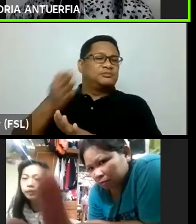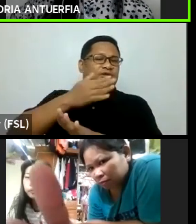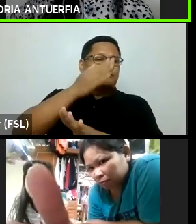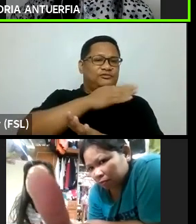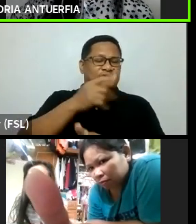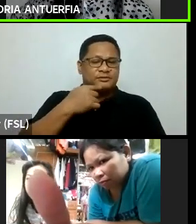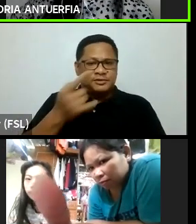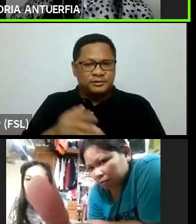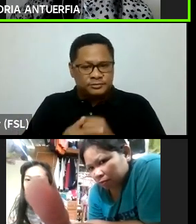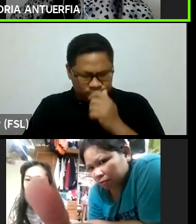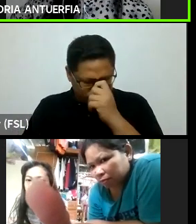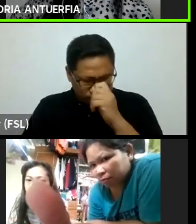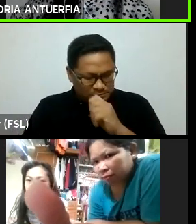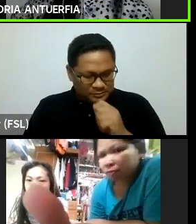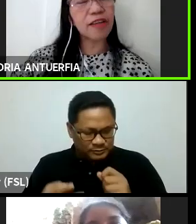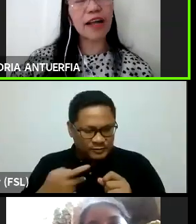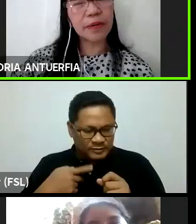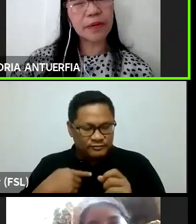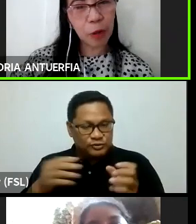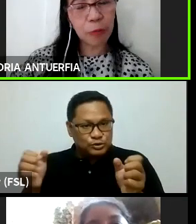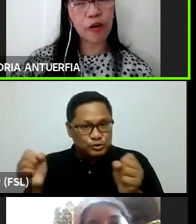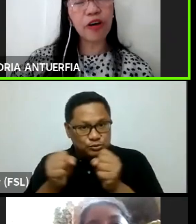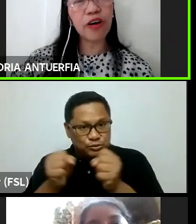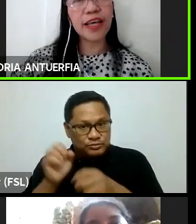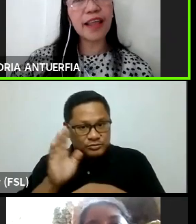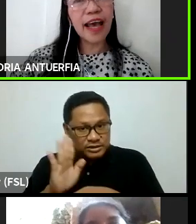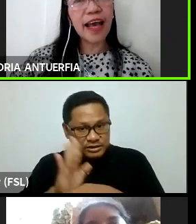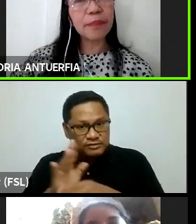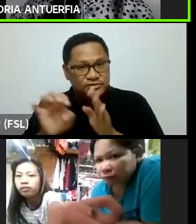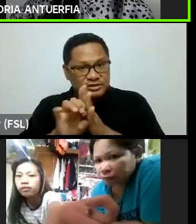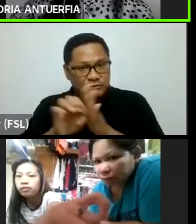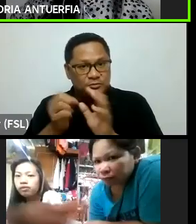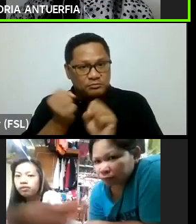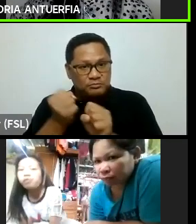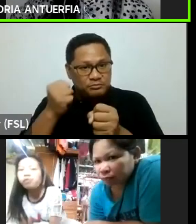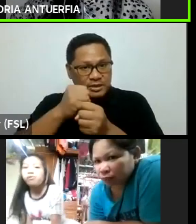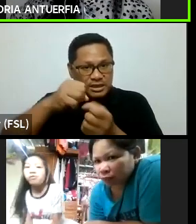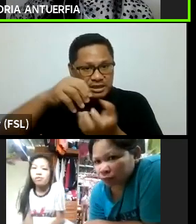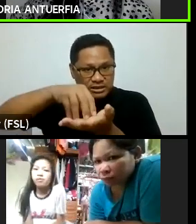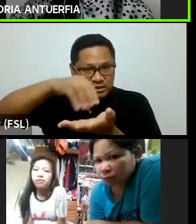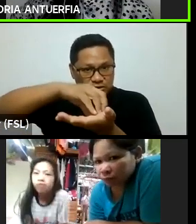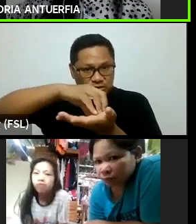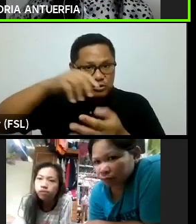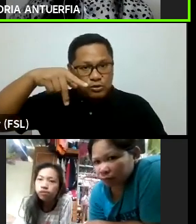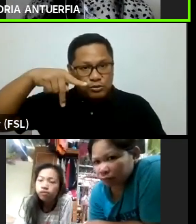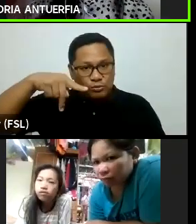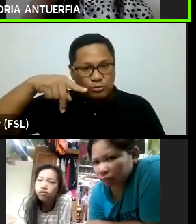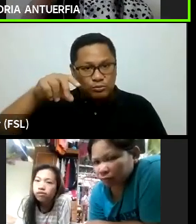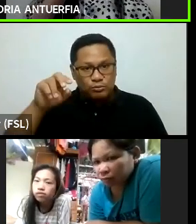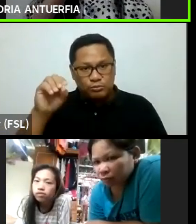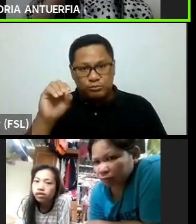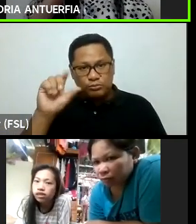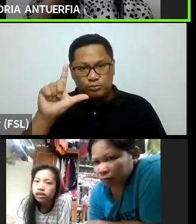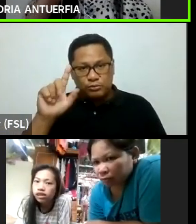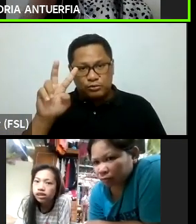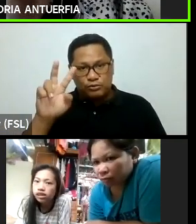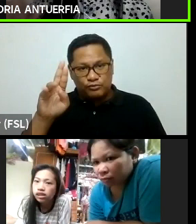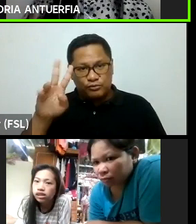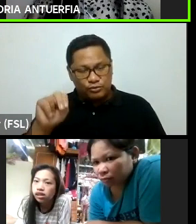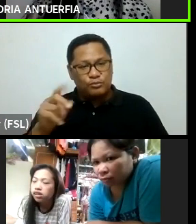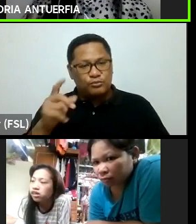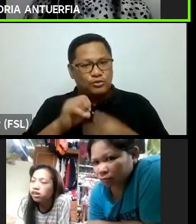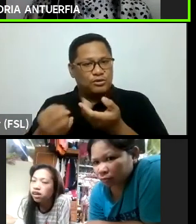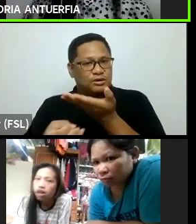na to na konting business lang, yung gagawa ng polvoron, magbebenta ng leche